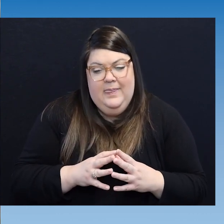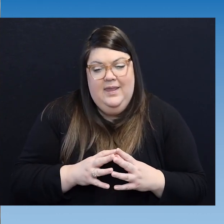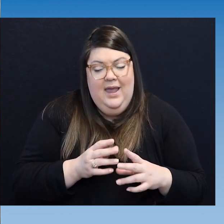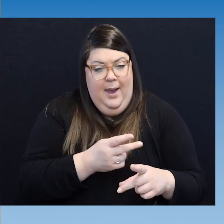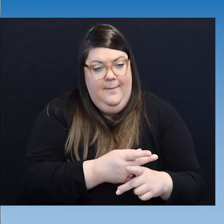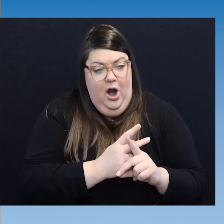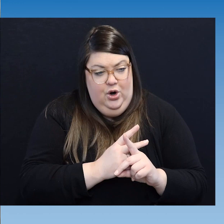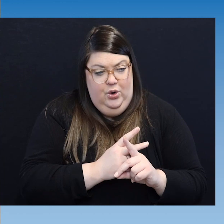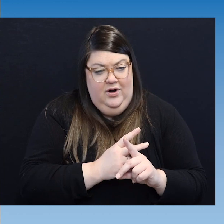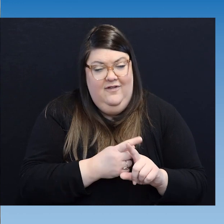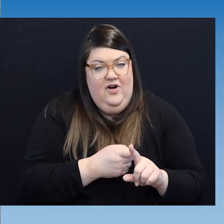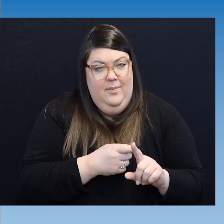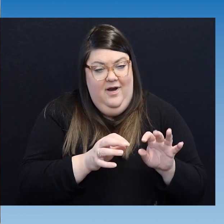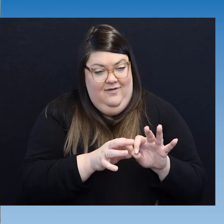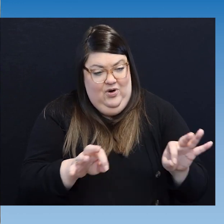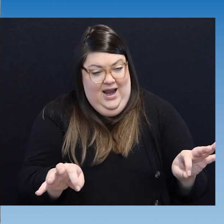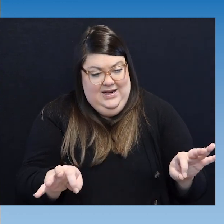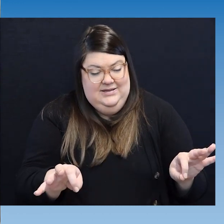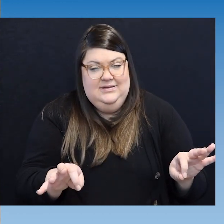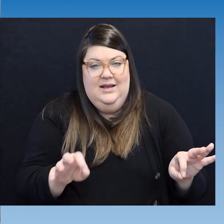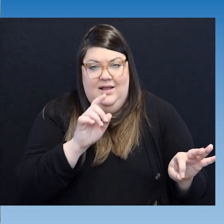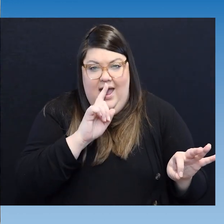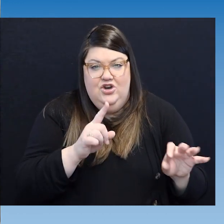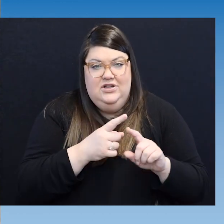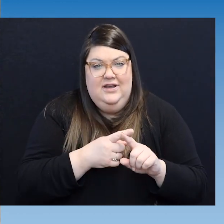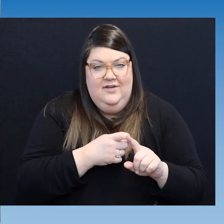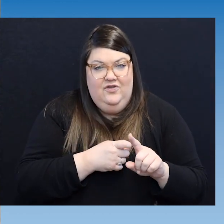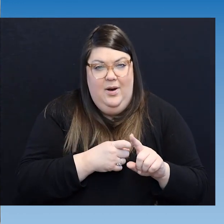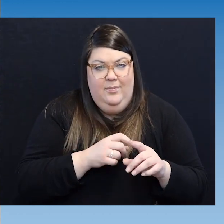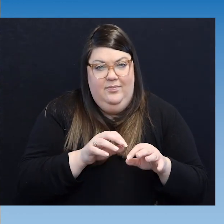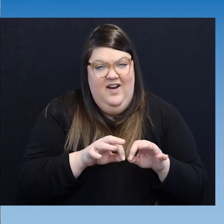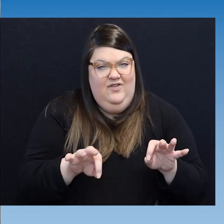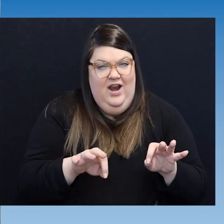borrowing in my ethnography from a phrase actually that was written by